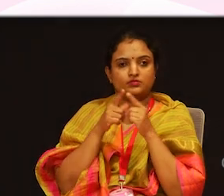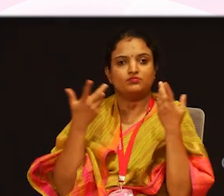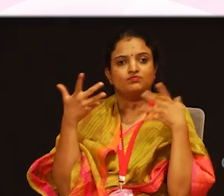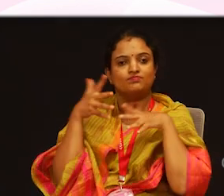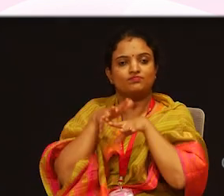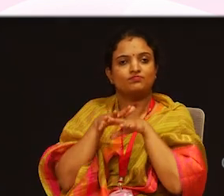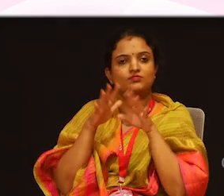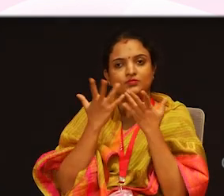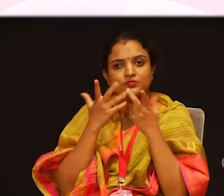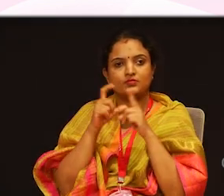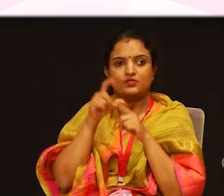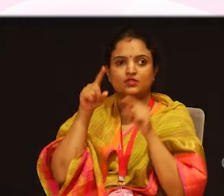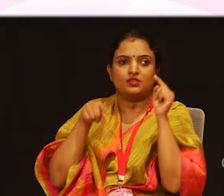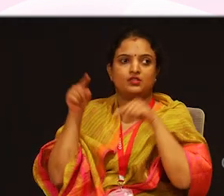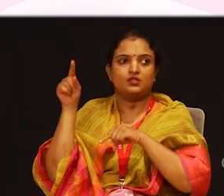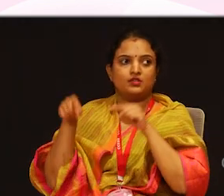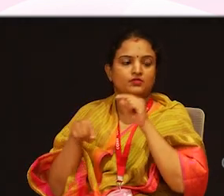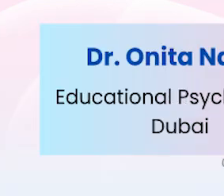piece.